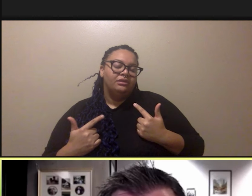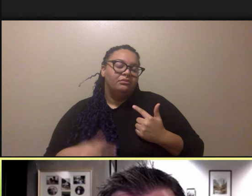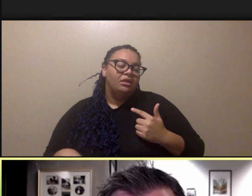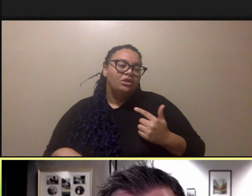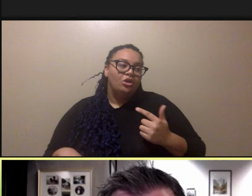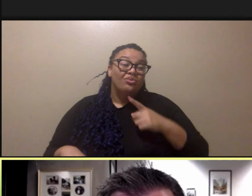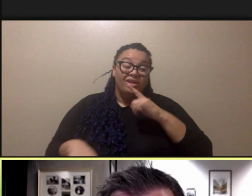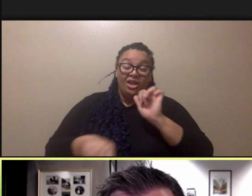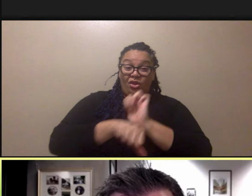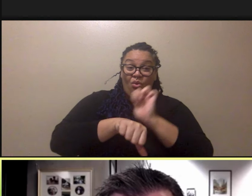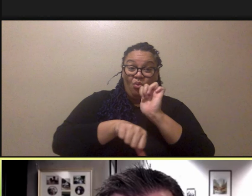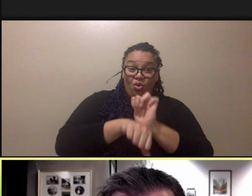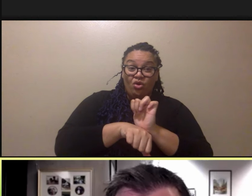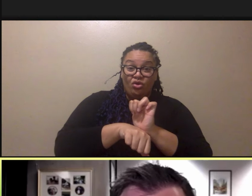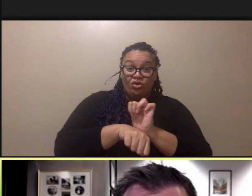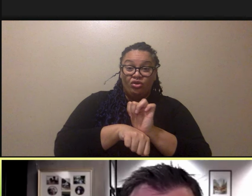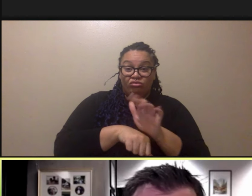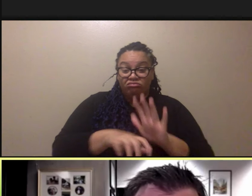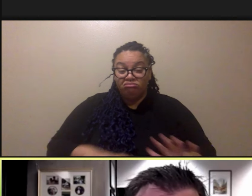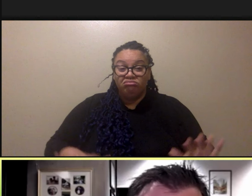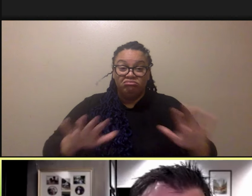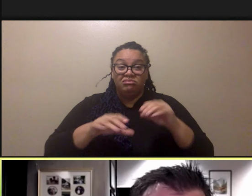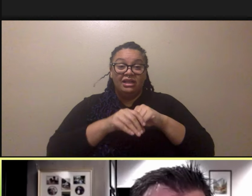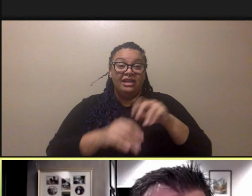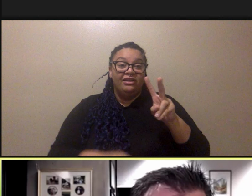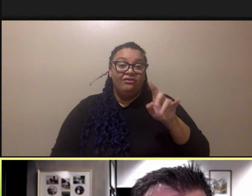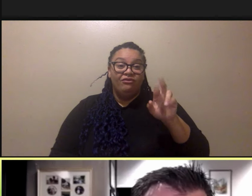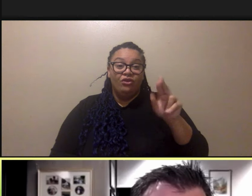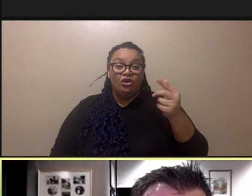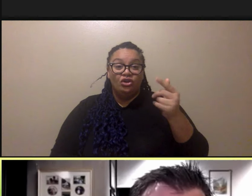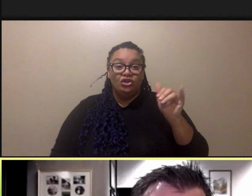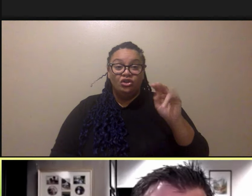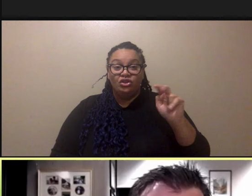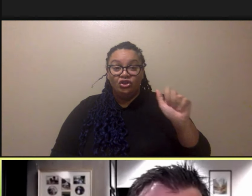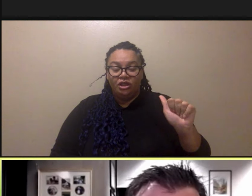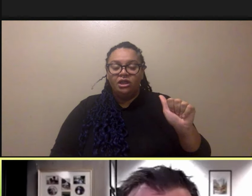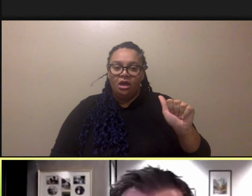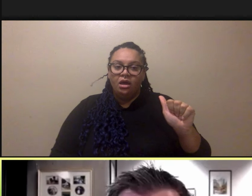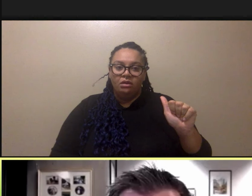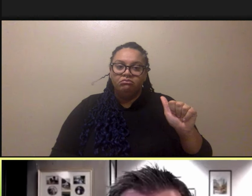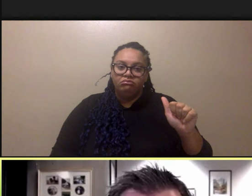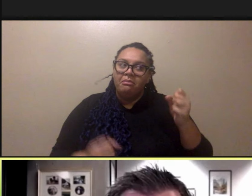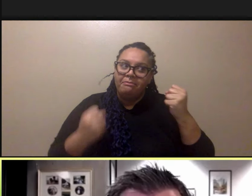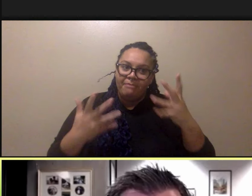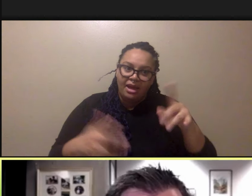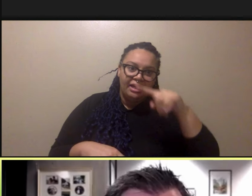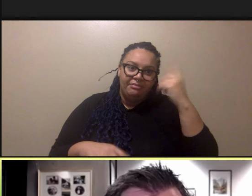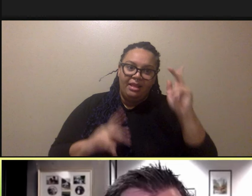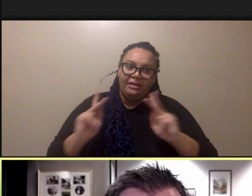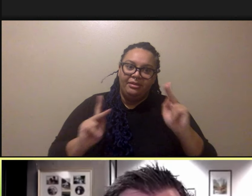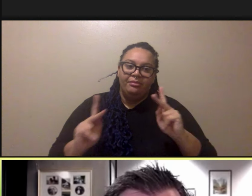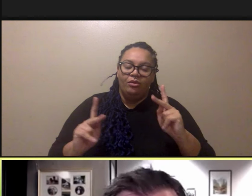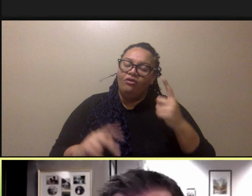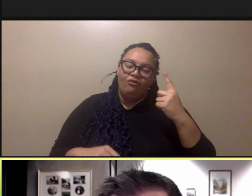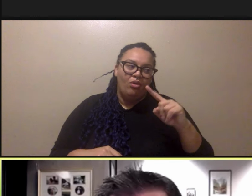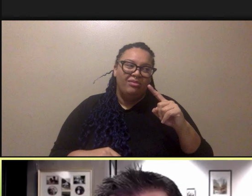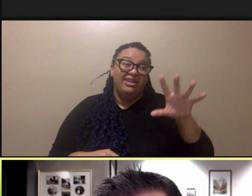labor force in Virginia was largely based on indentured servitude for the next 50 or so